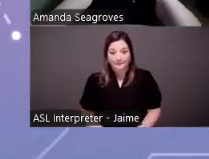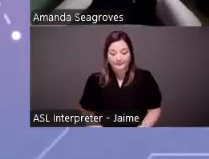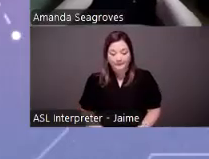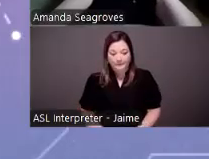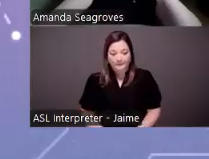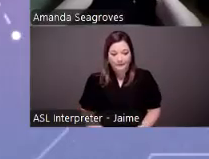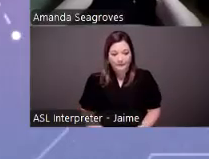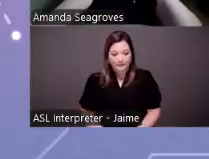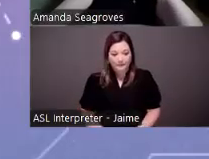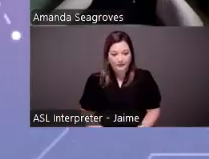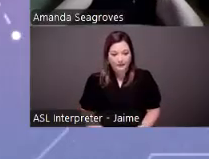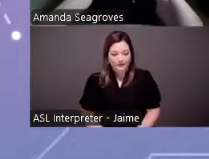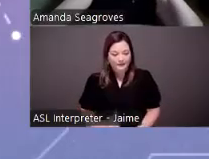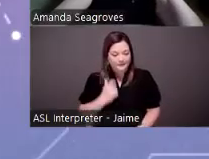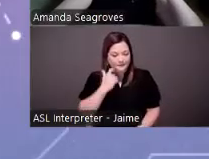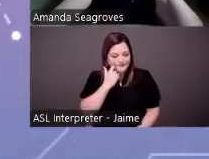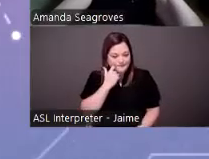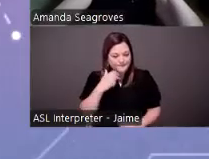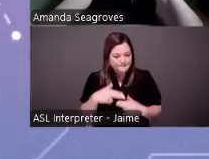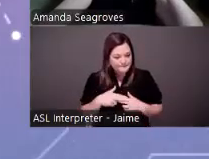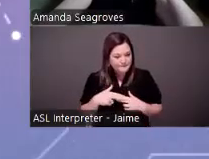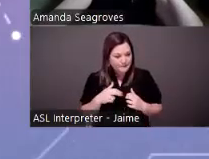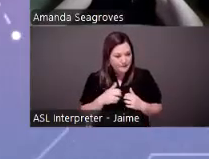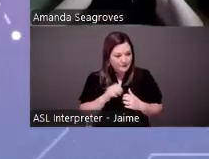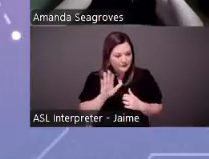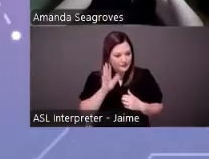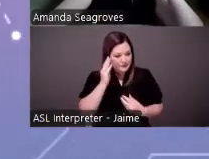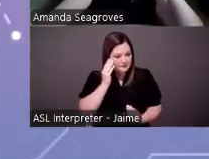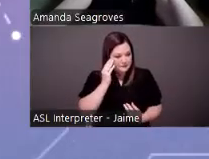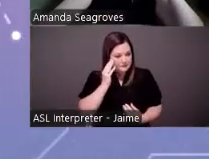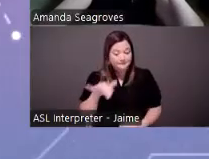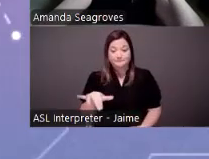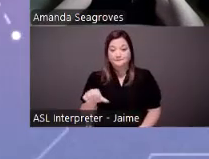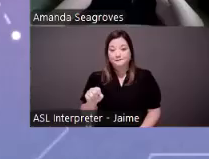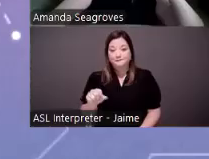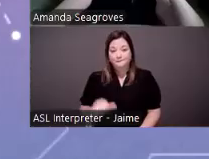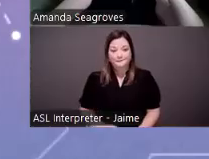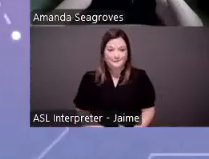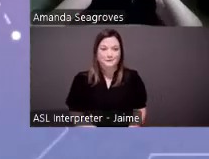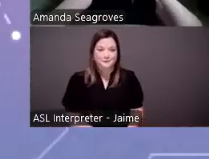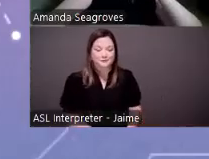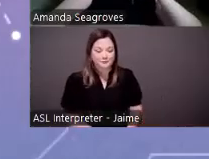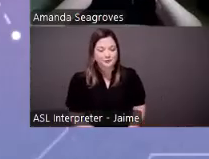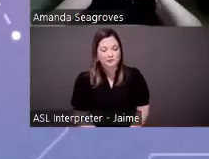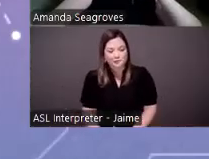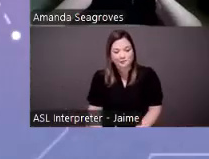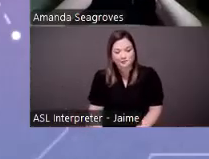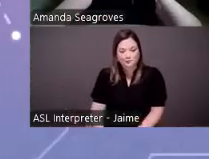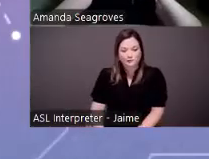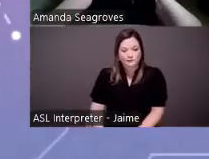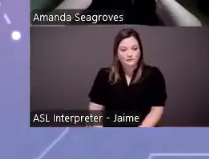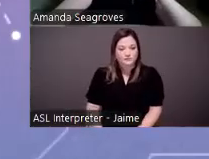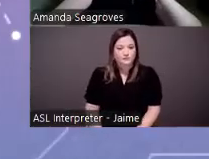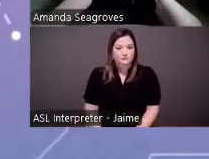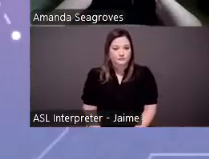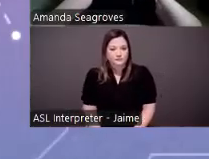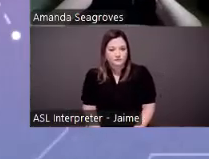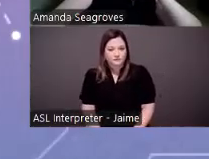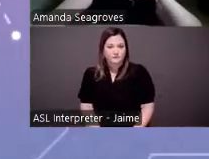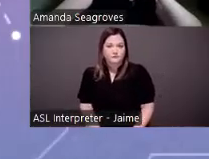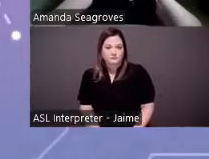the previous slide with your information. Yes. Let's just wait for this